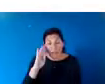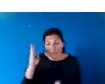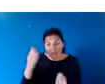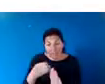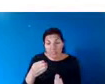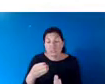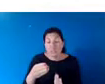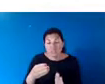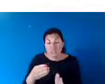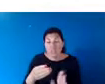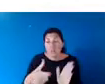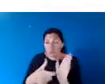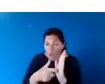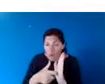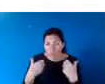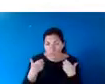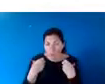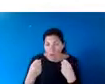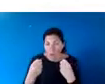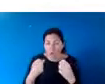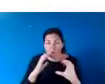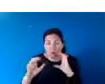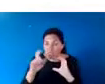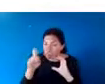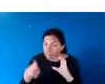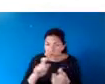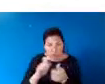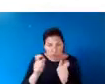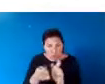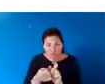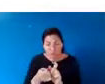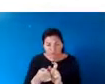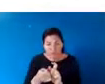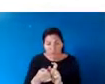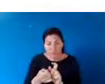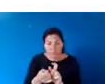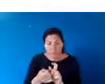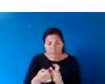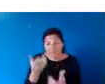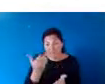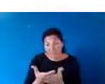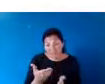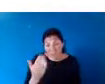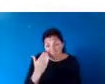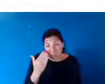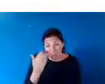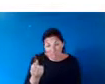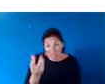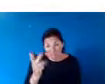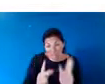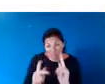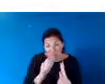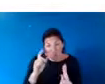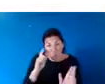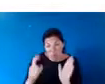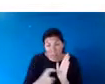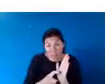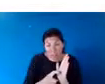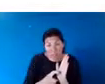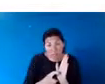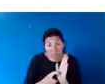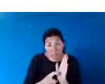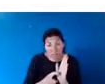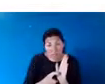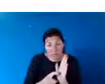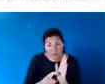conversation in order for us to generate better health as a society. And in fact, we know that most people do not recognize that what we need to talk about when we about health are